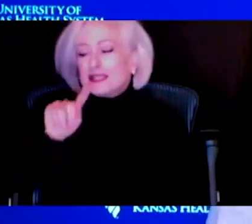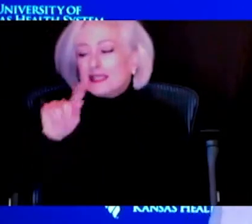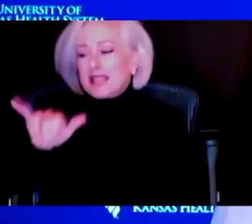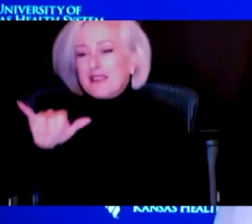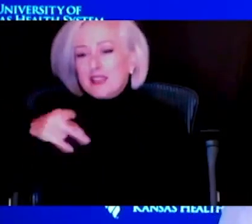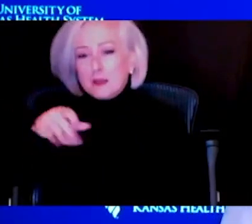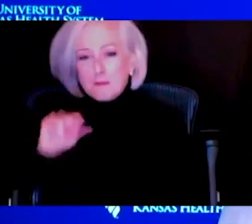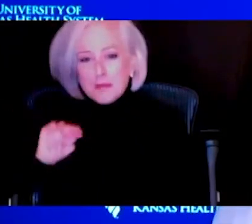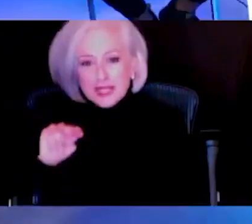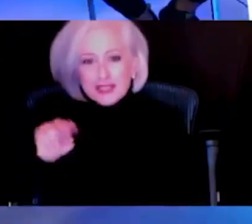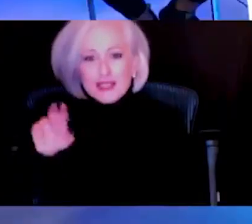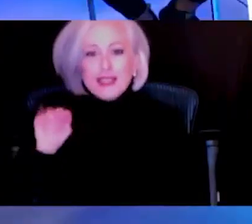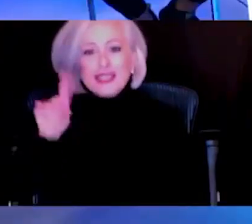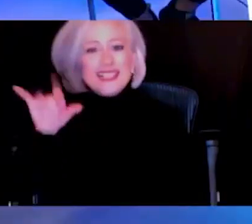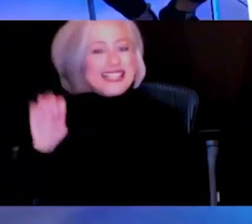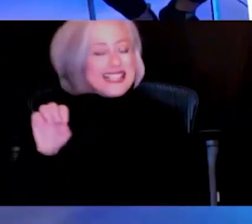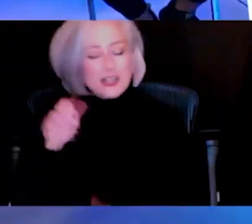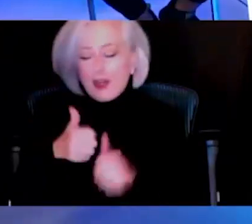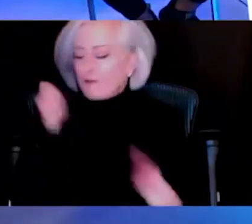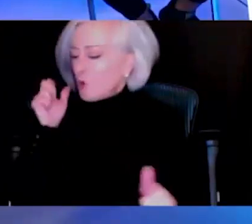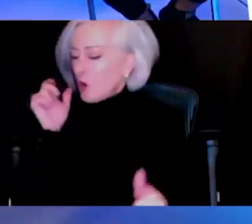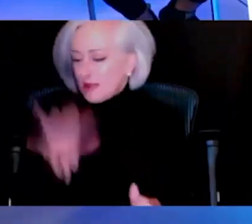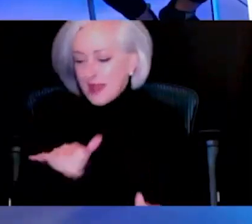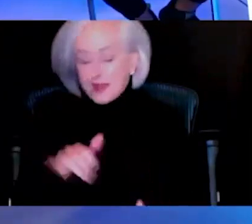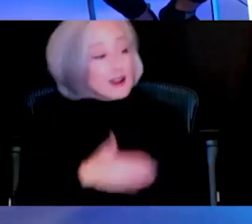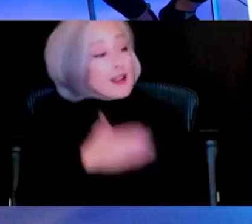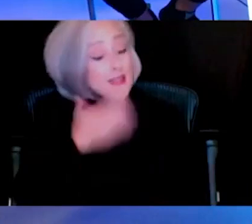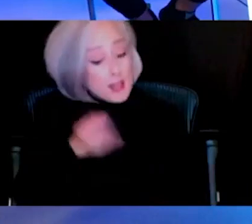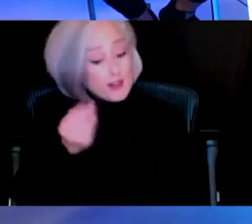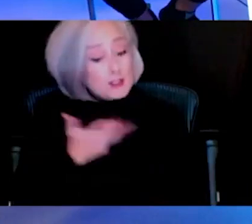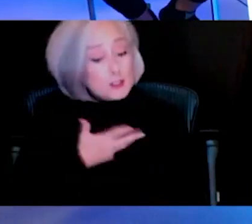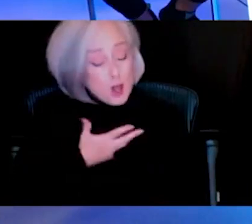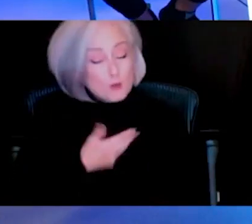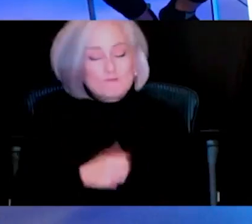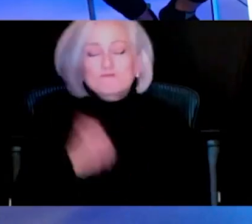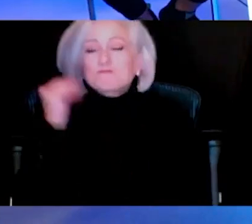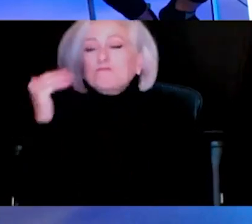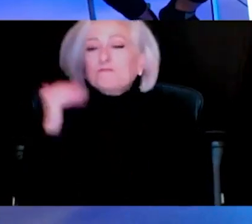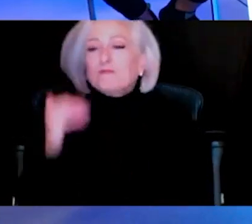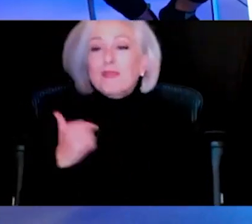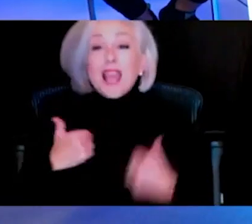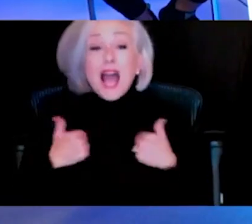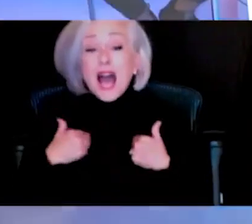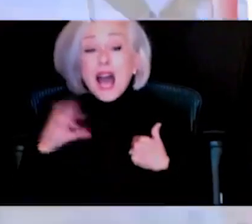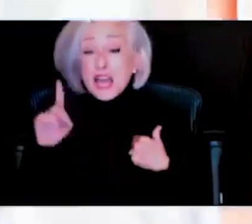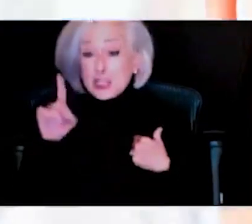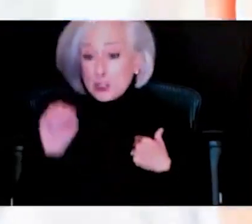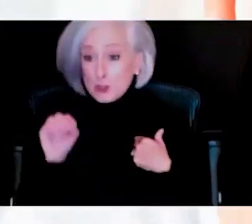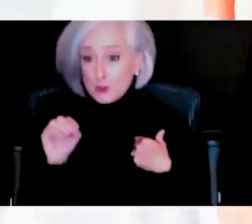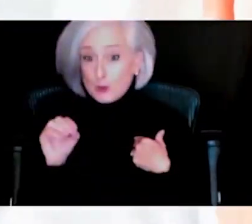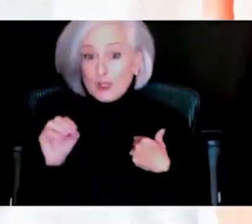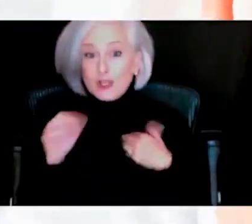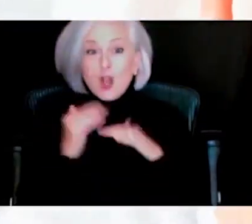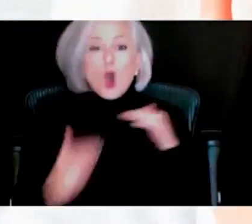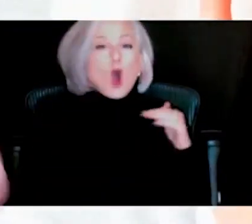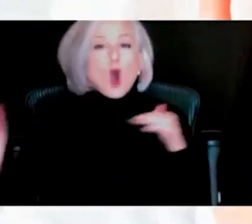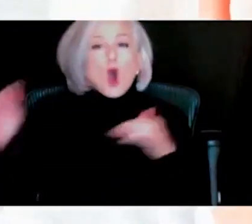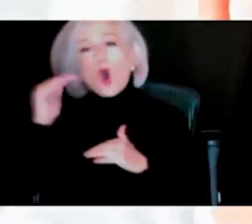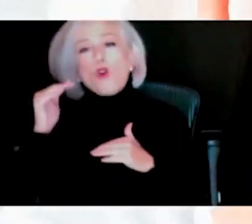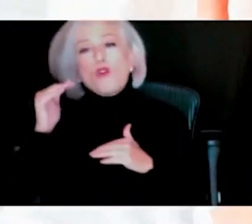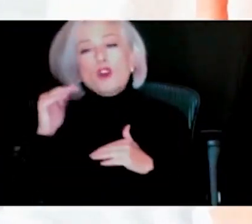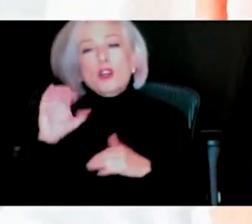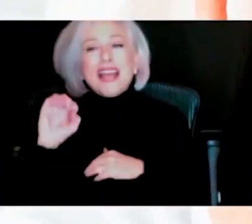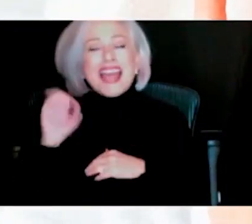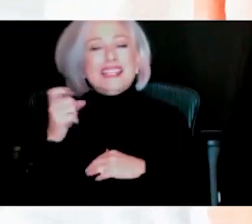doing that as well. Thank you for the tip. Okay, here's one that I do, and it's kind of that over exfoliation, taking like a rough